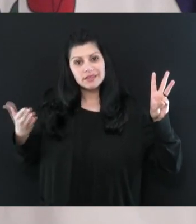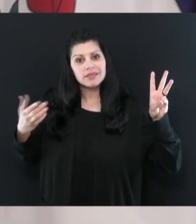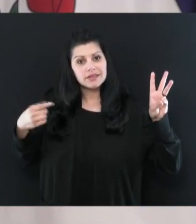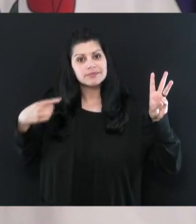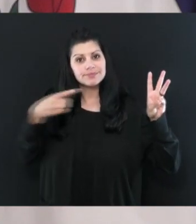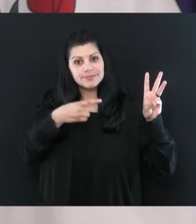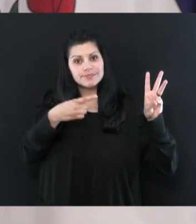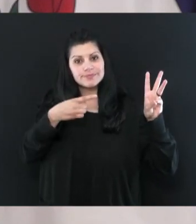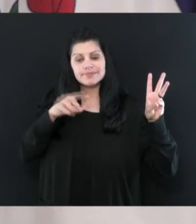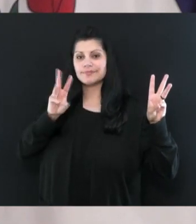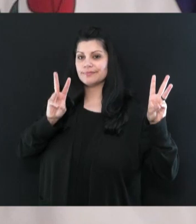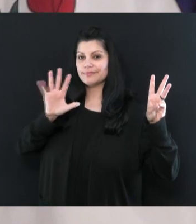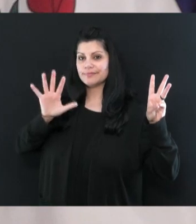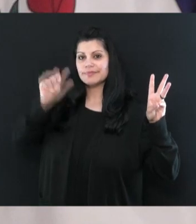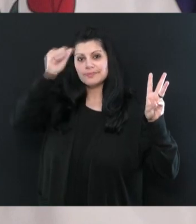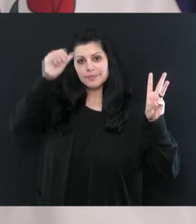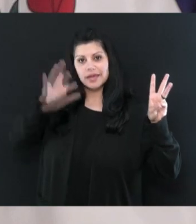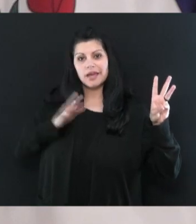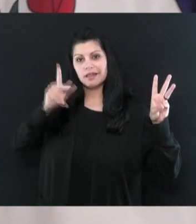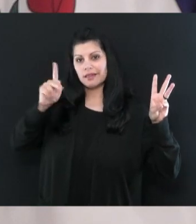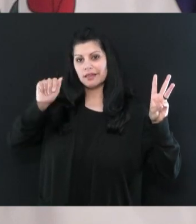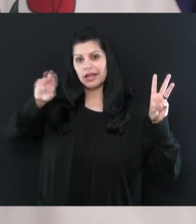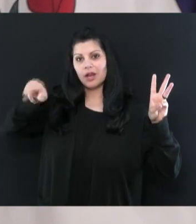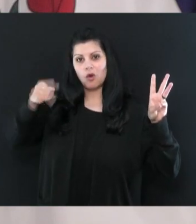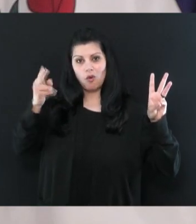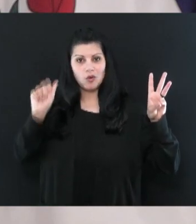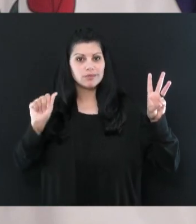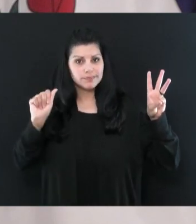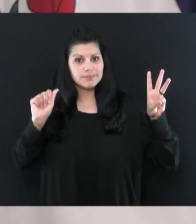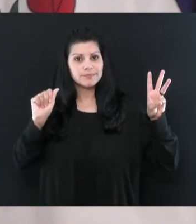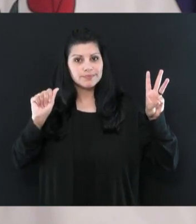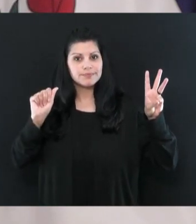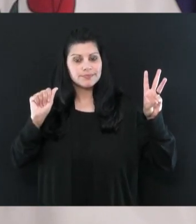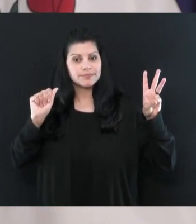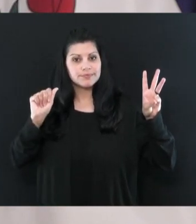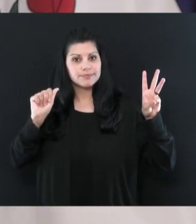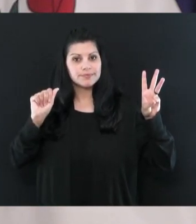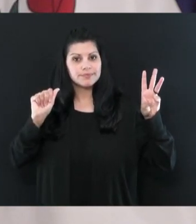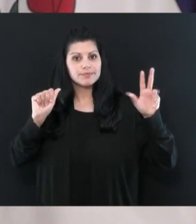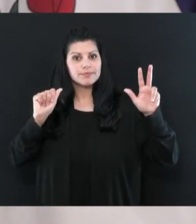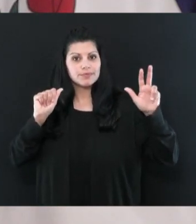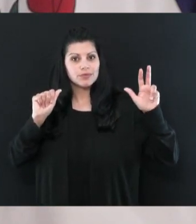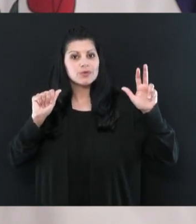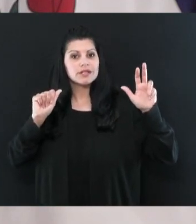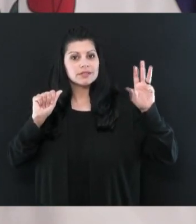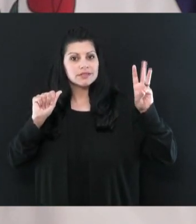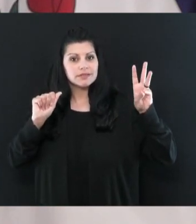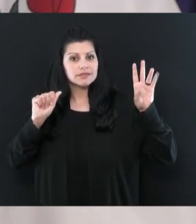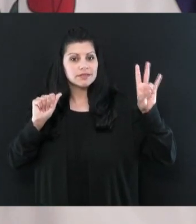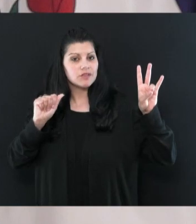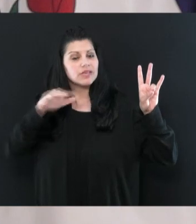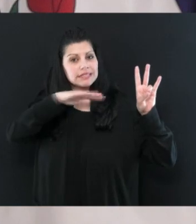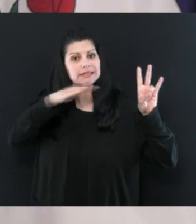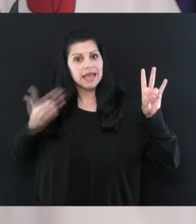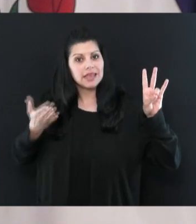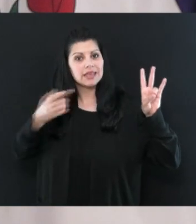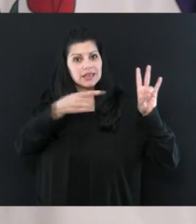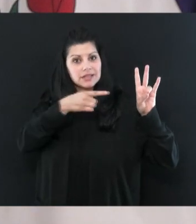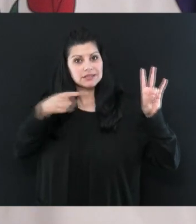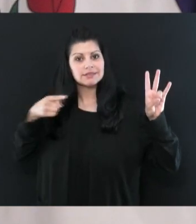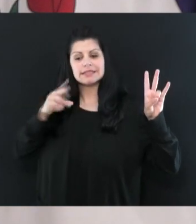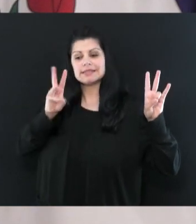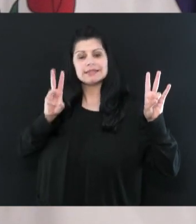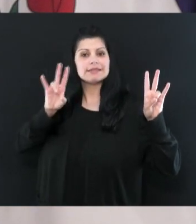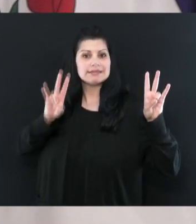a 65-year-old male from Kanawha County. Our 367th death, a